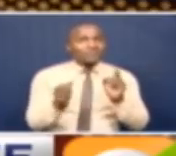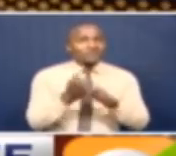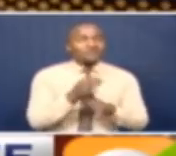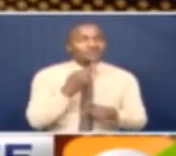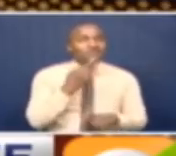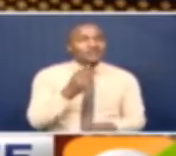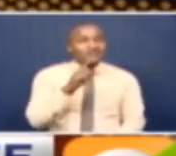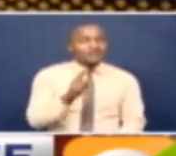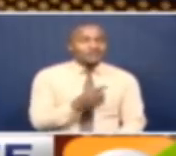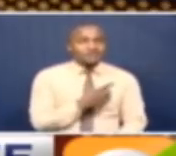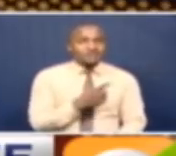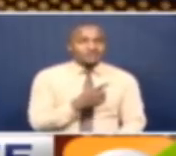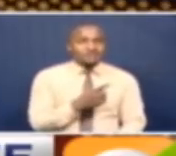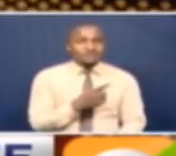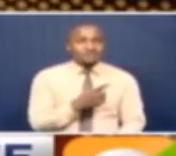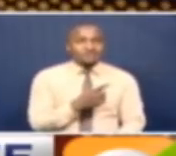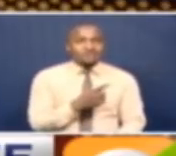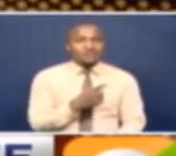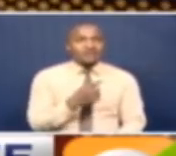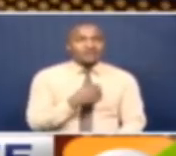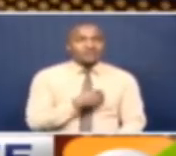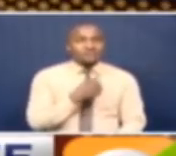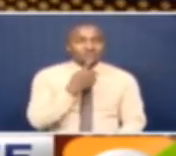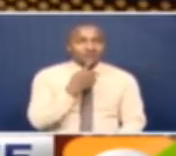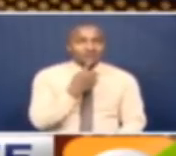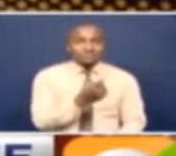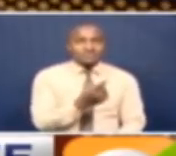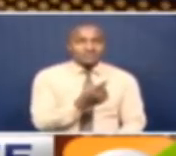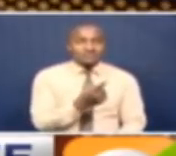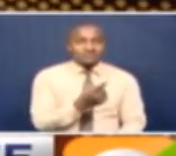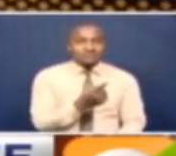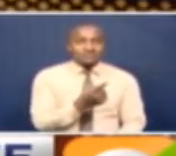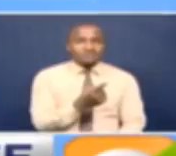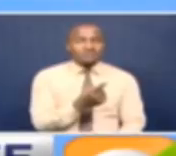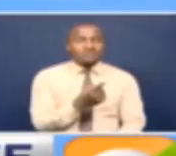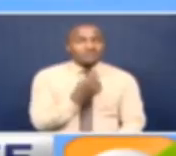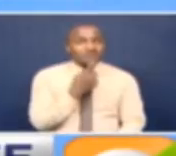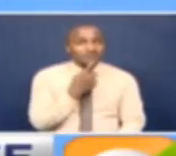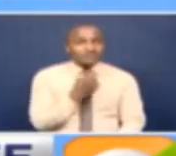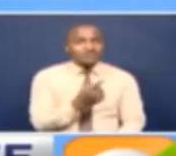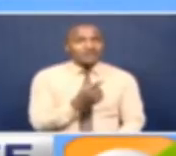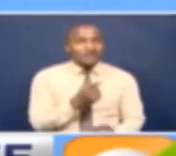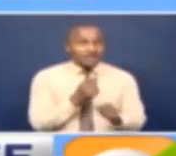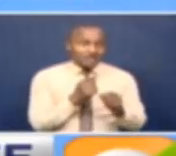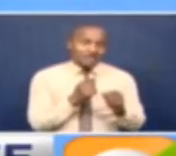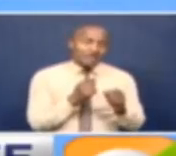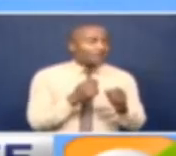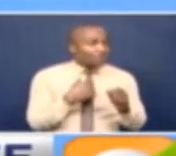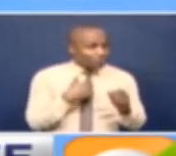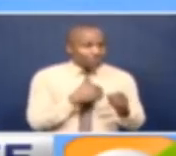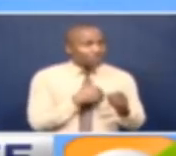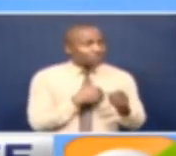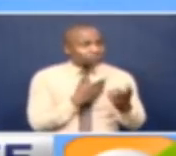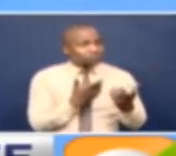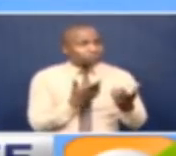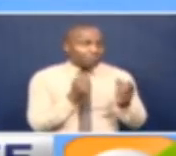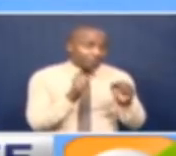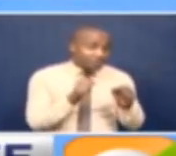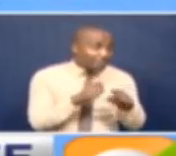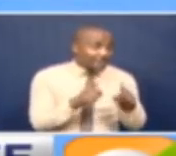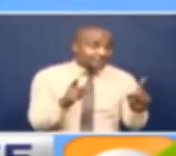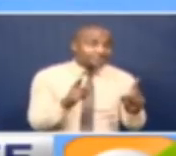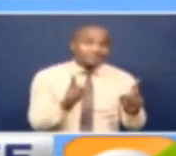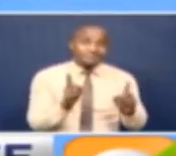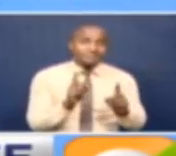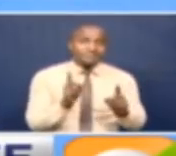So let us. No. So I'm telling you, if there was that latitude, and it is only